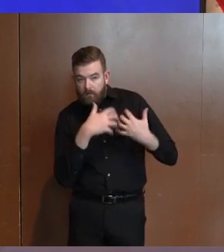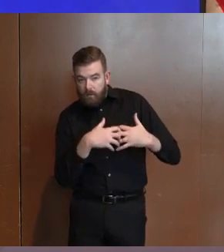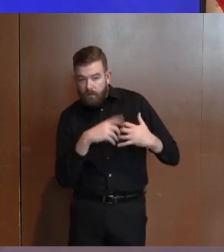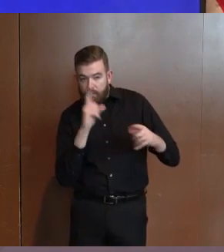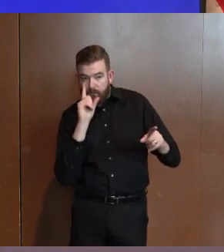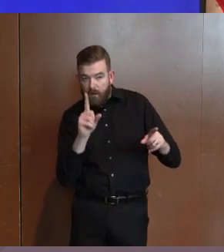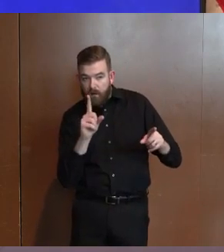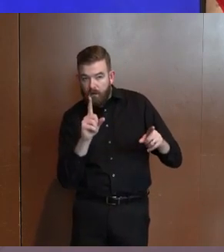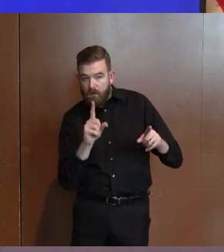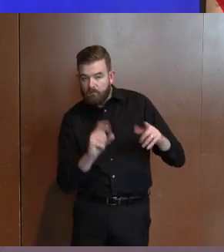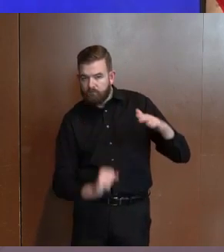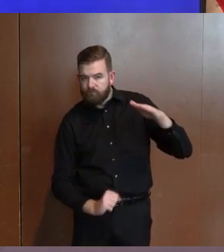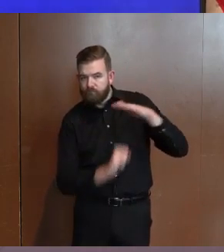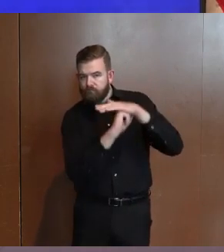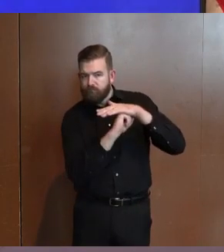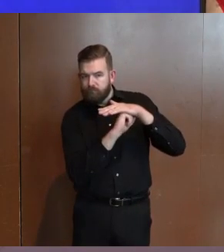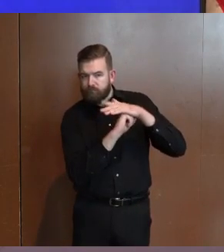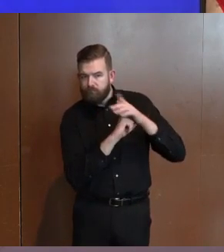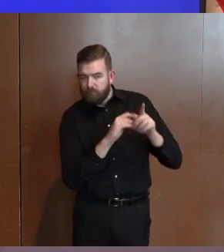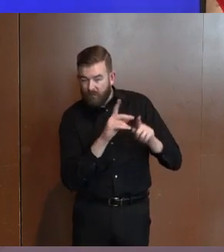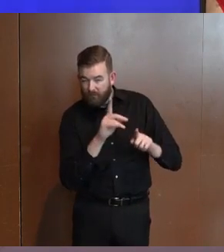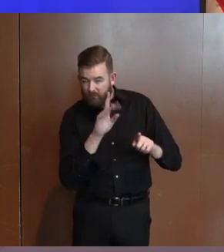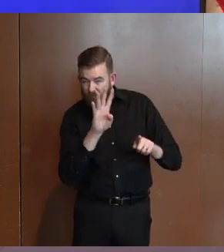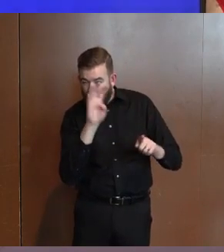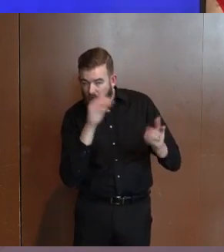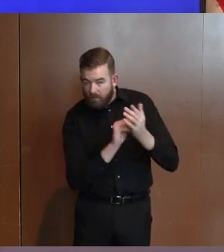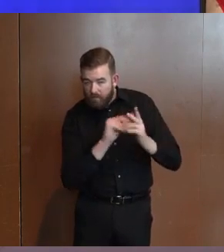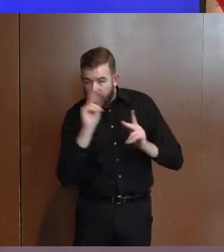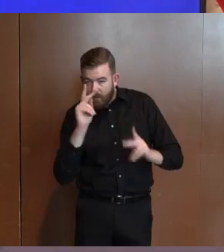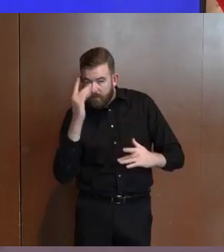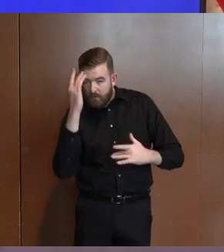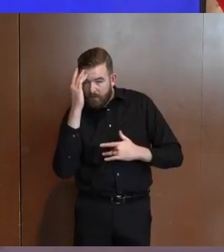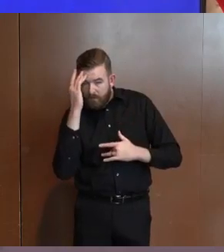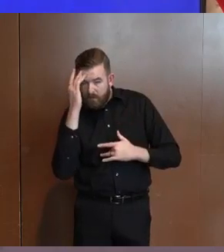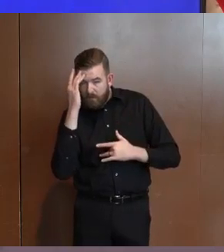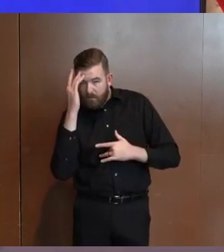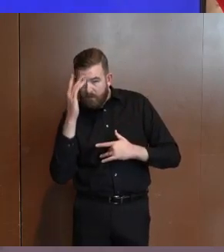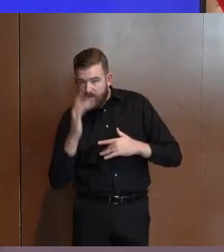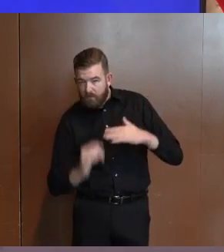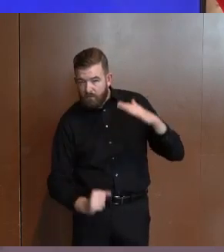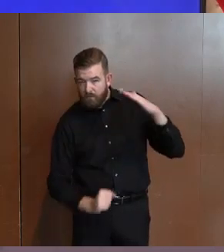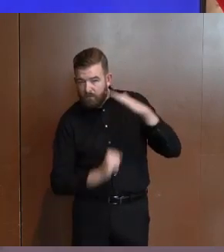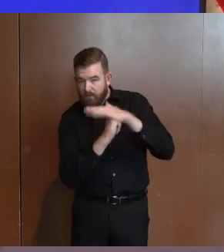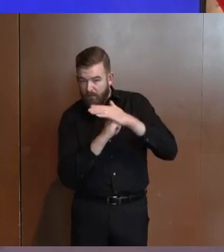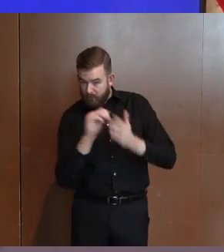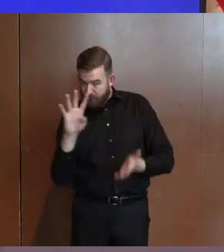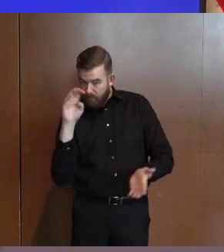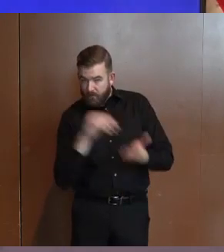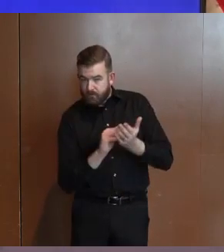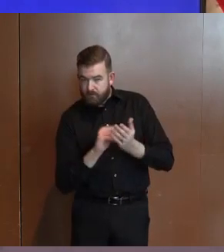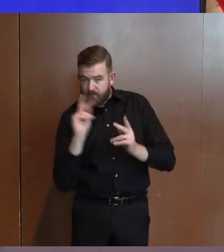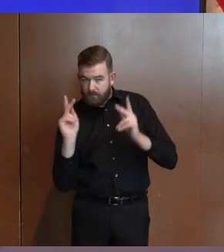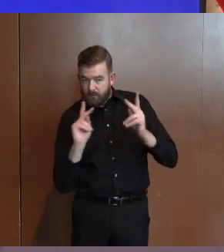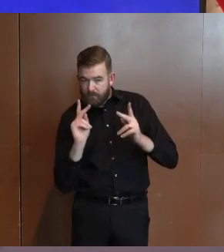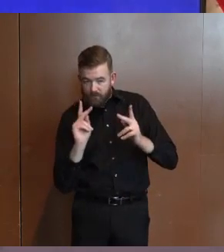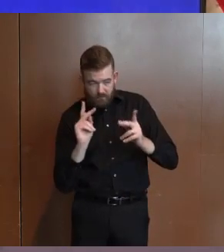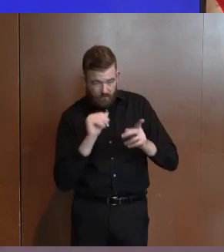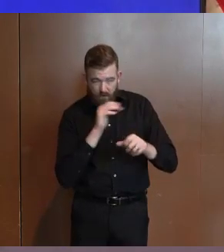have 400,000 total cases at peak? Okay, so anything else? Are you good with that? Okay.